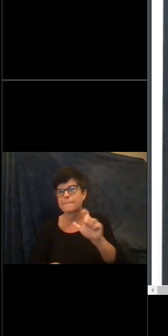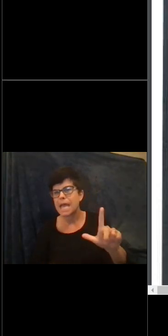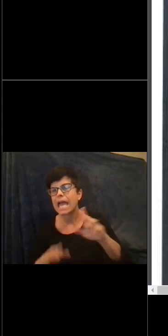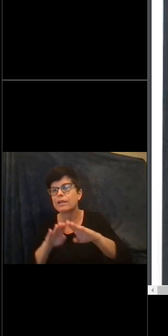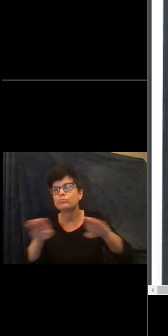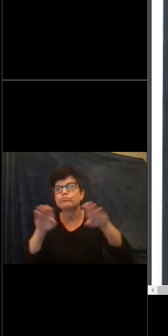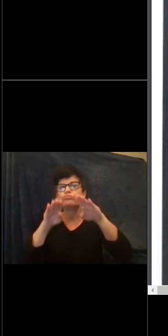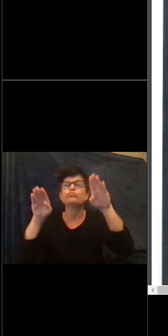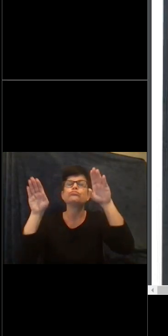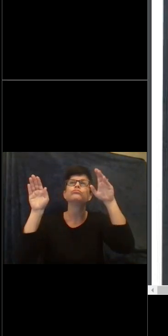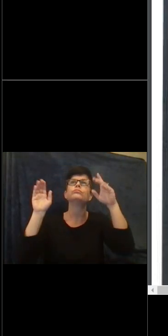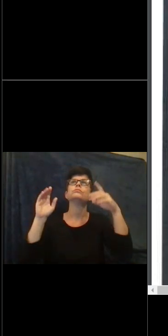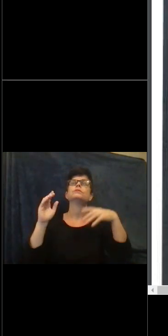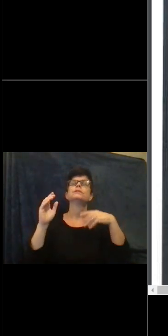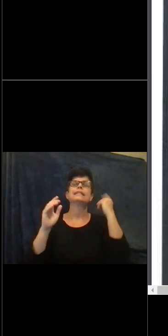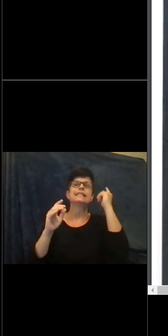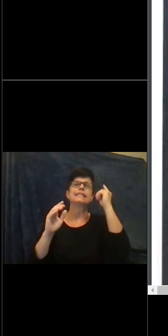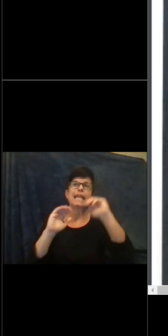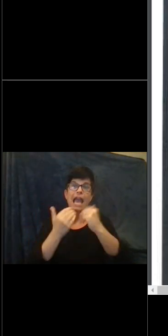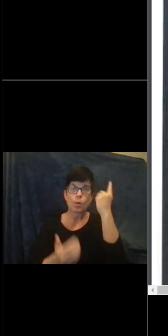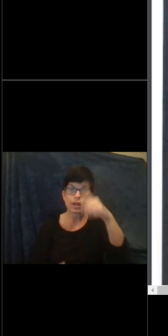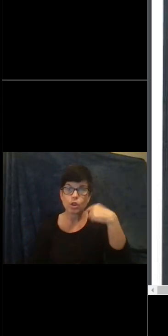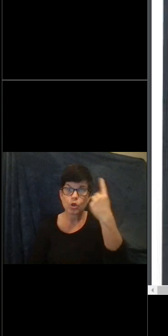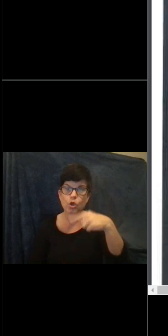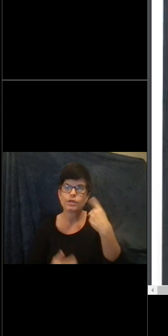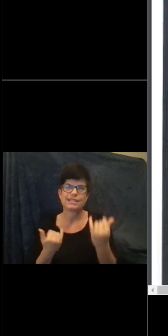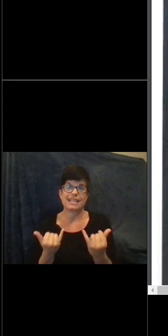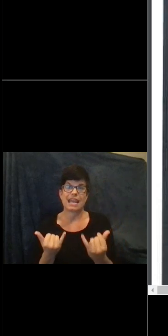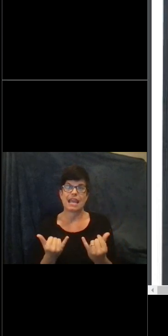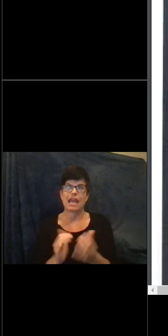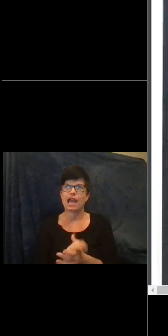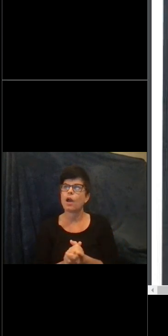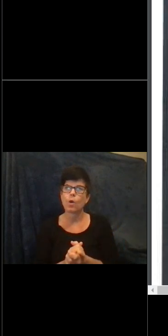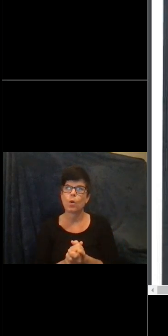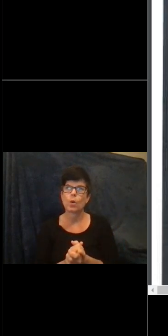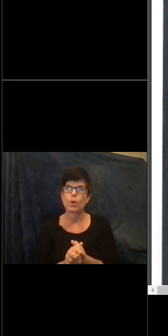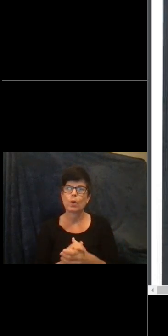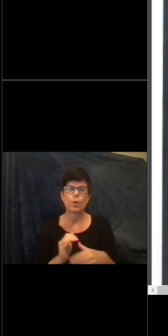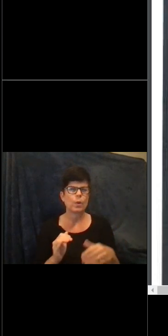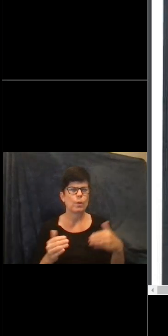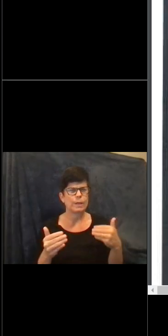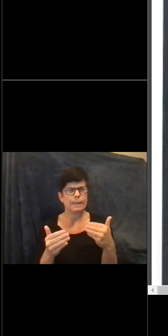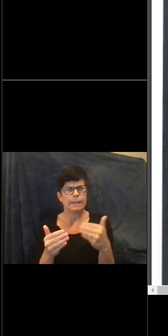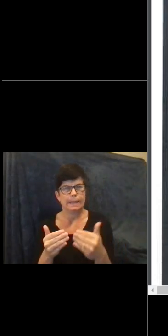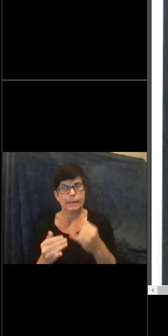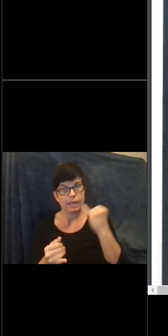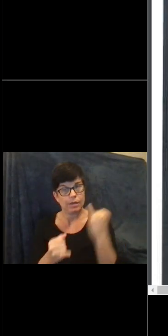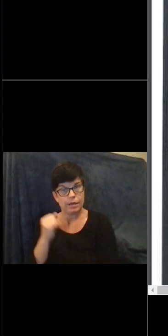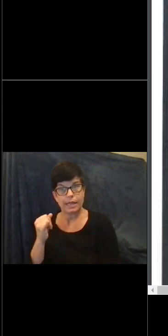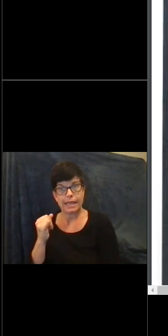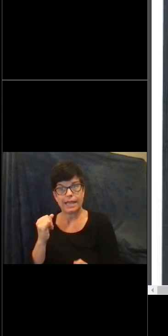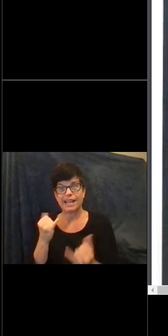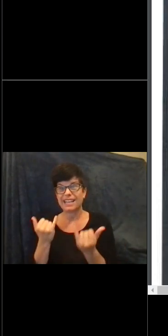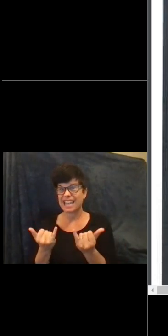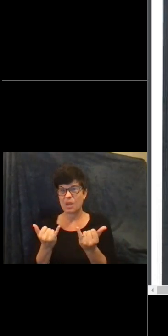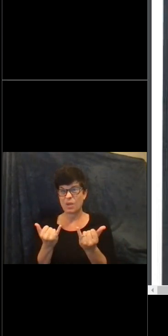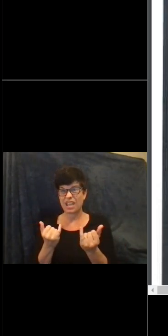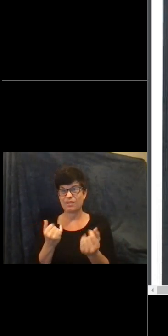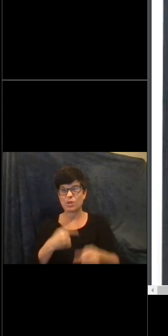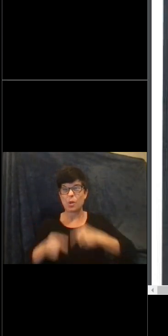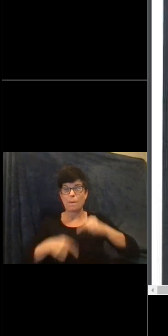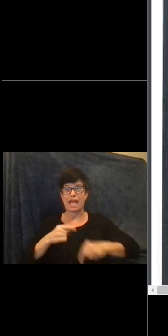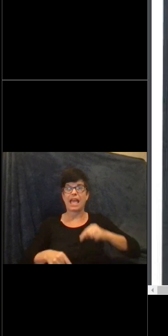And just to hear that, okay, we're at the finish line and then we basically have to effectively start over after